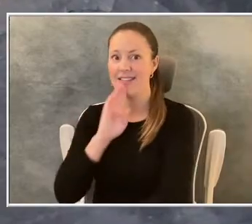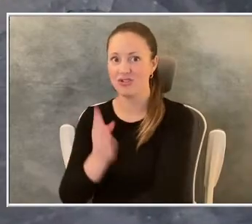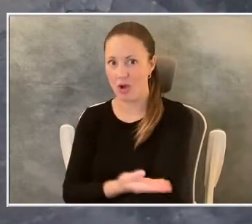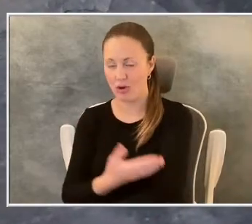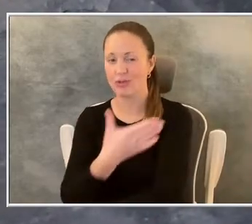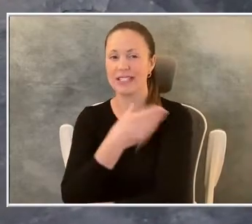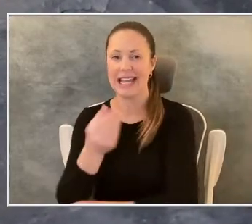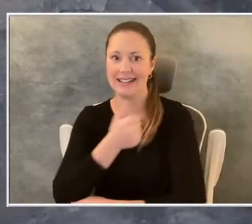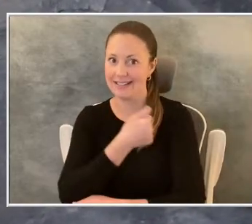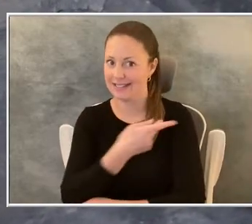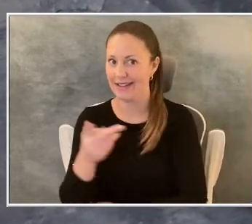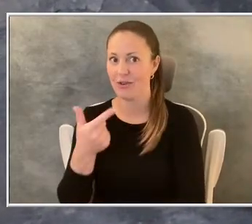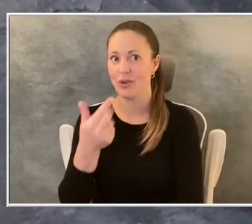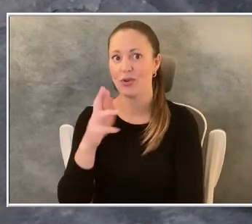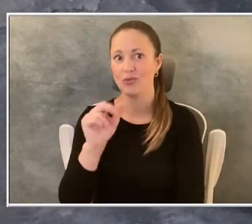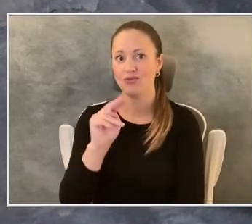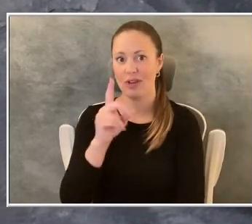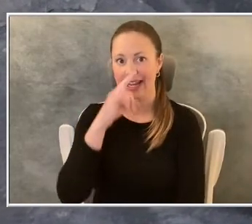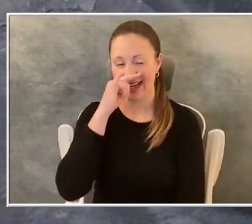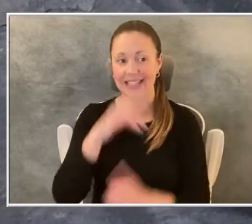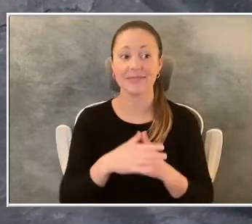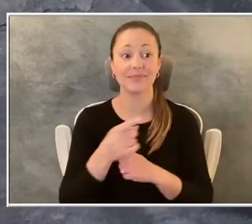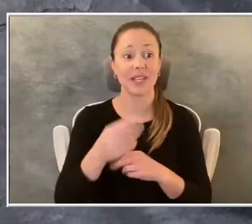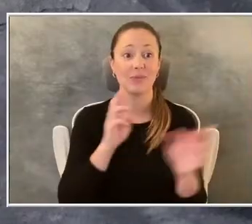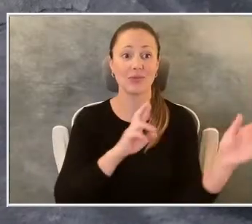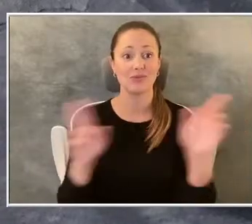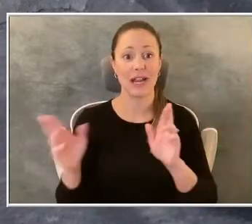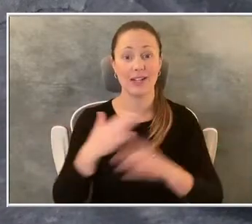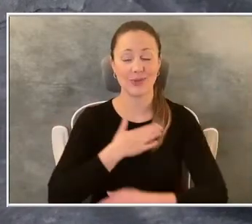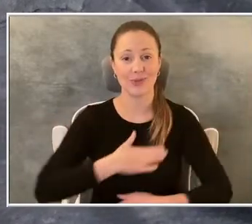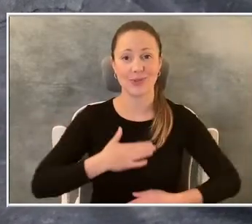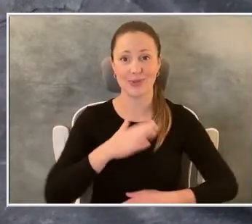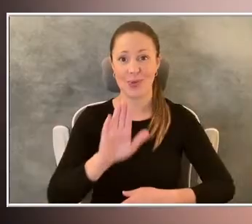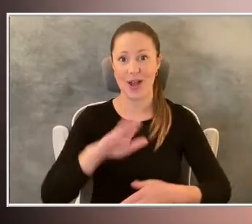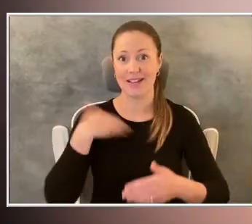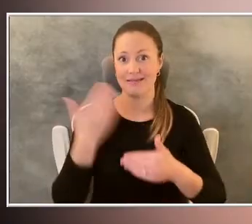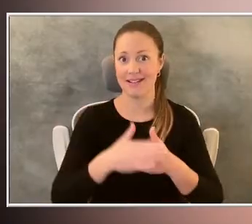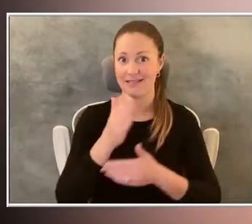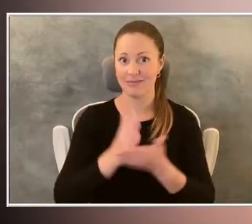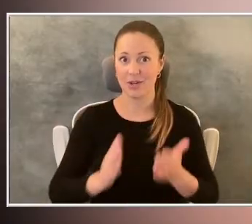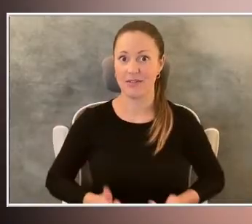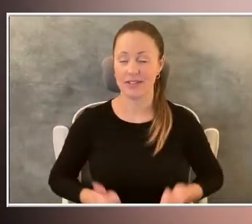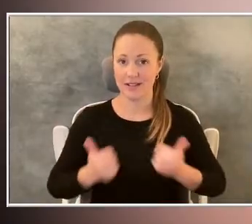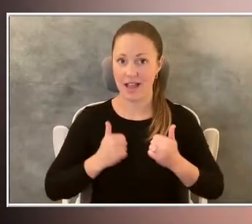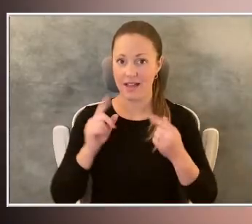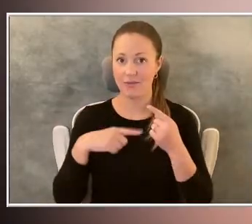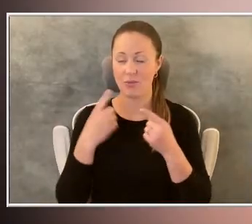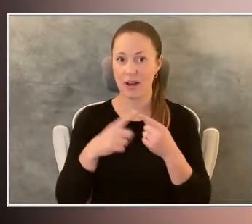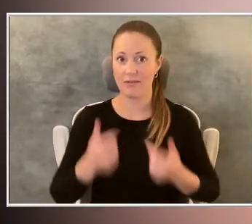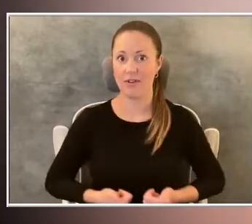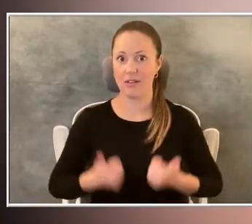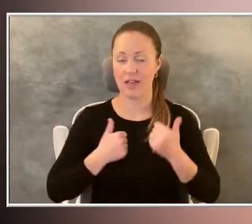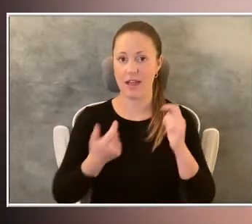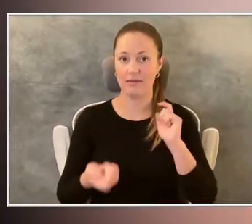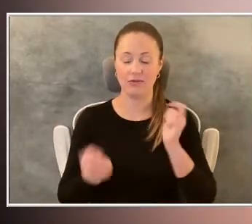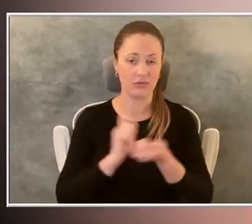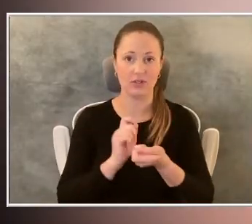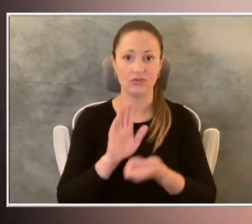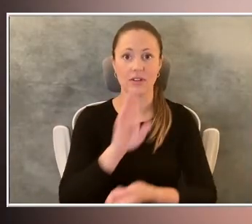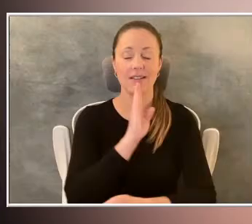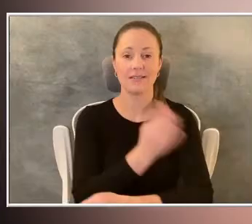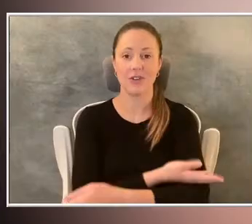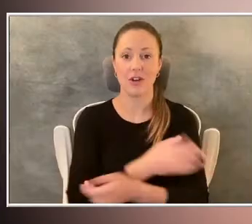ready to enjoy his next chapter when life took a sharp turn. His daughter Joanna was diagnosed with breast